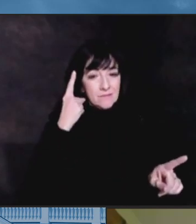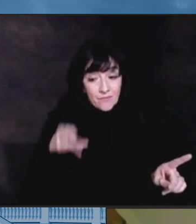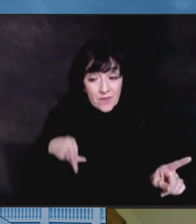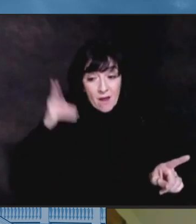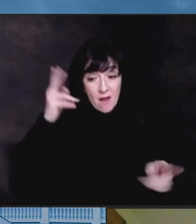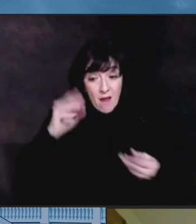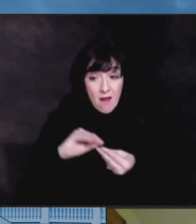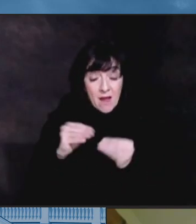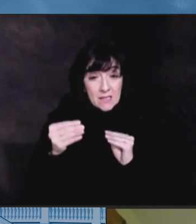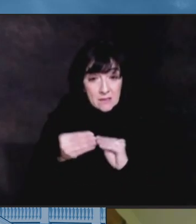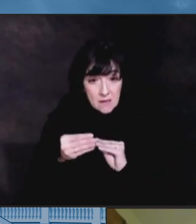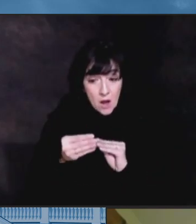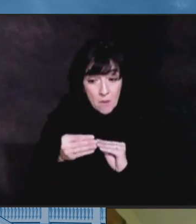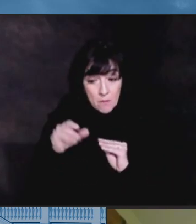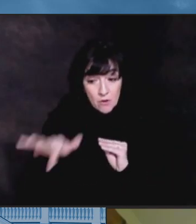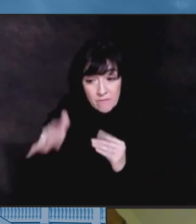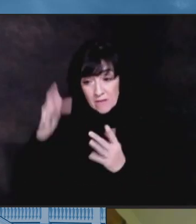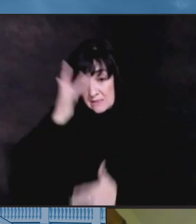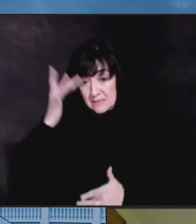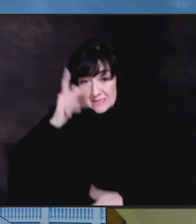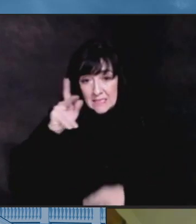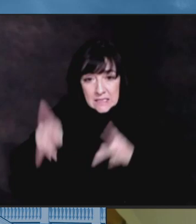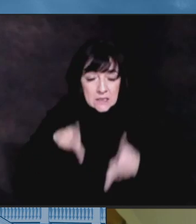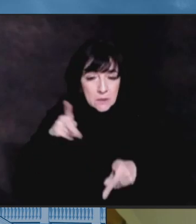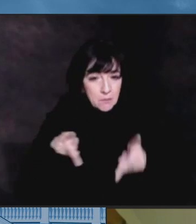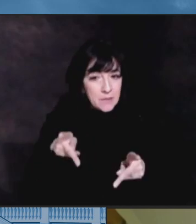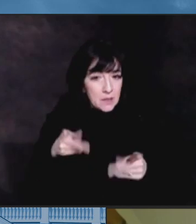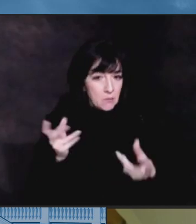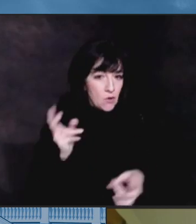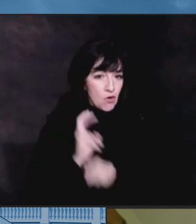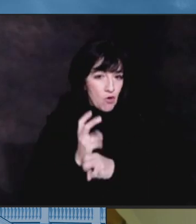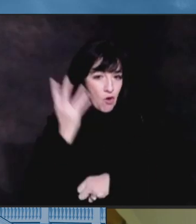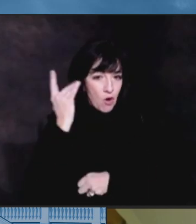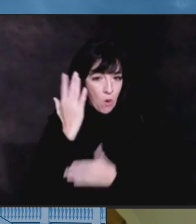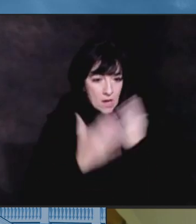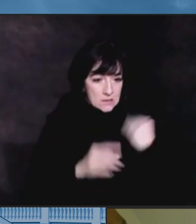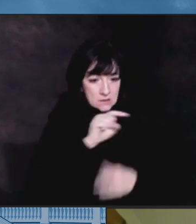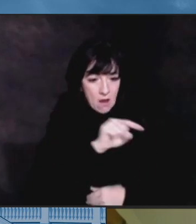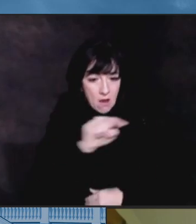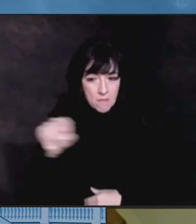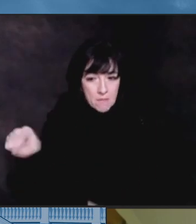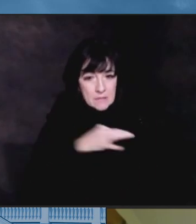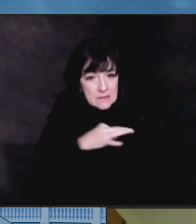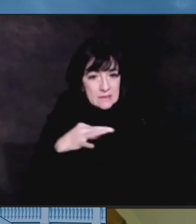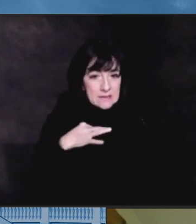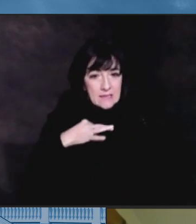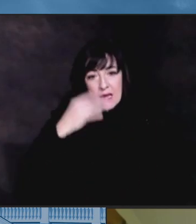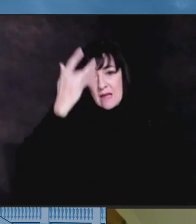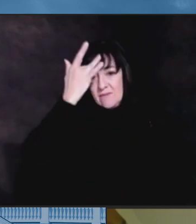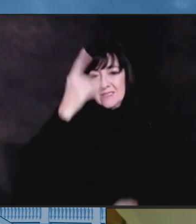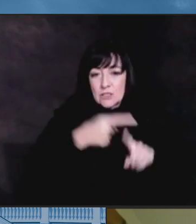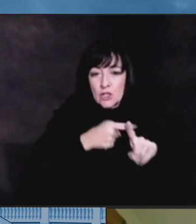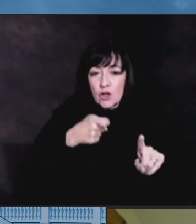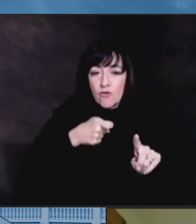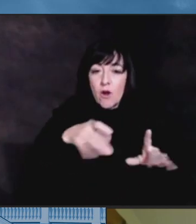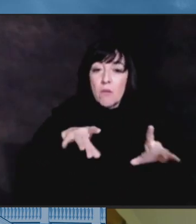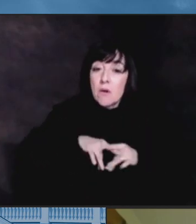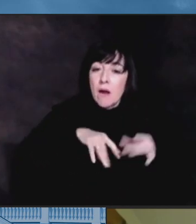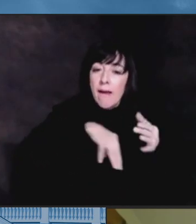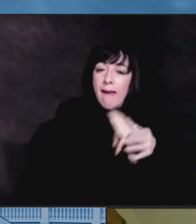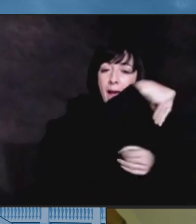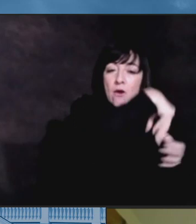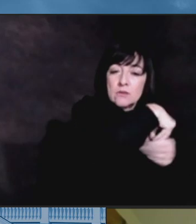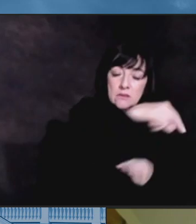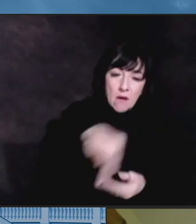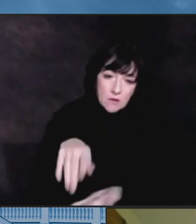challenging for some of the schools. So we agree with Dr. Fauci, and we're going to continue to